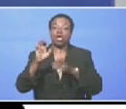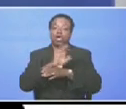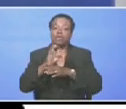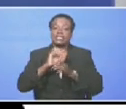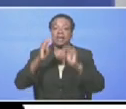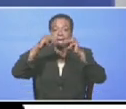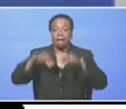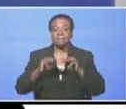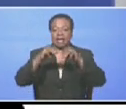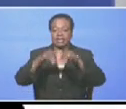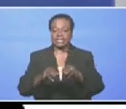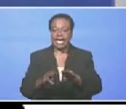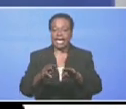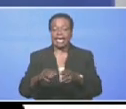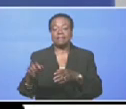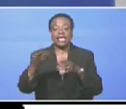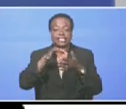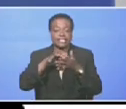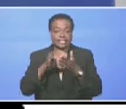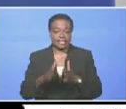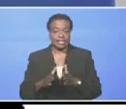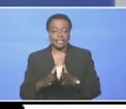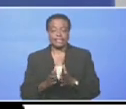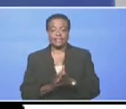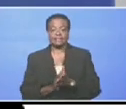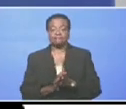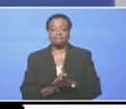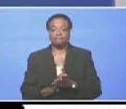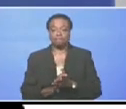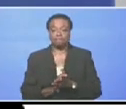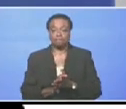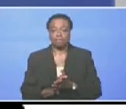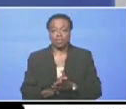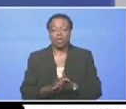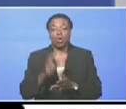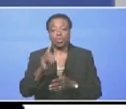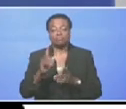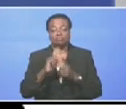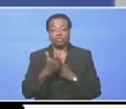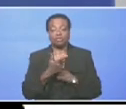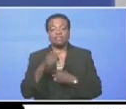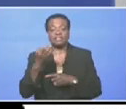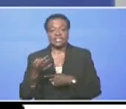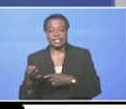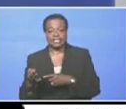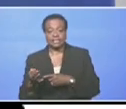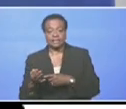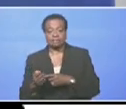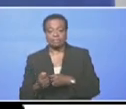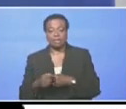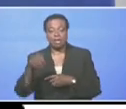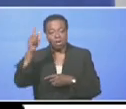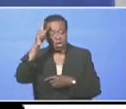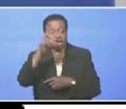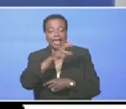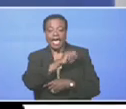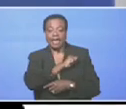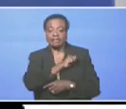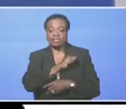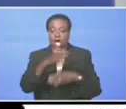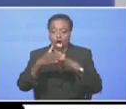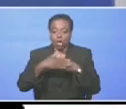which seems to be among those considered a hidden gem, at least according to one local facility. Our Lloyd Allen takes a closer